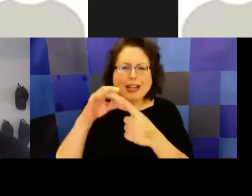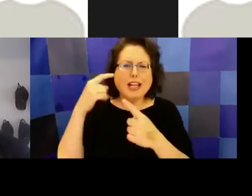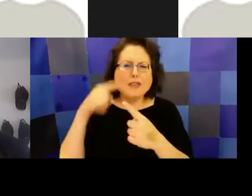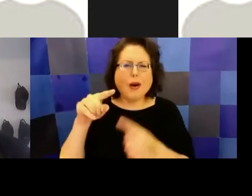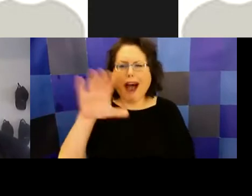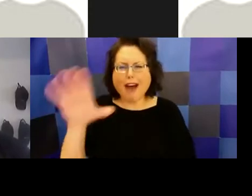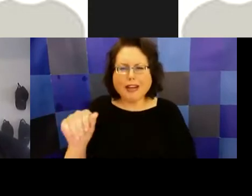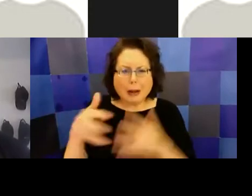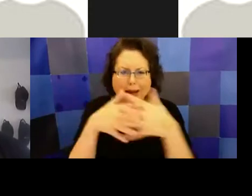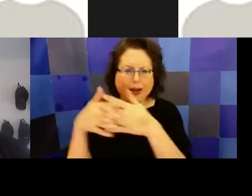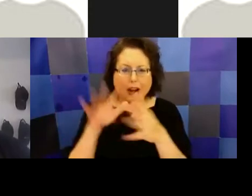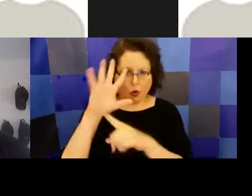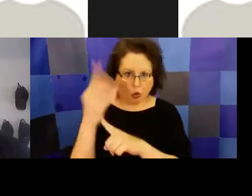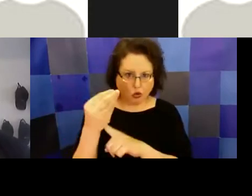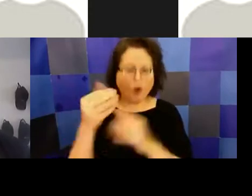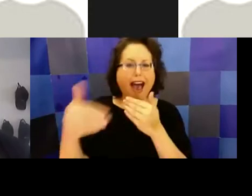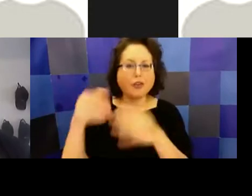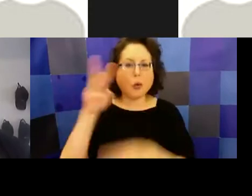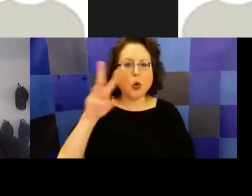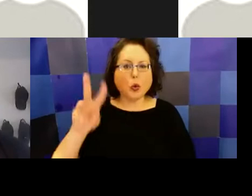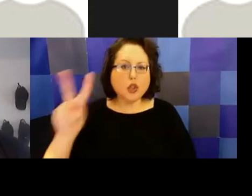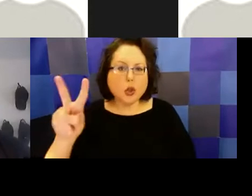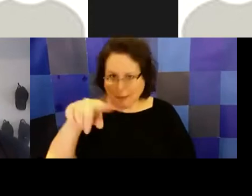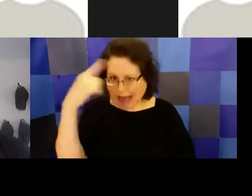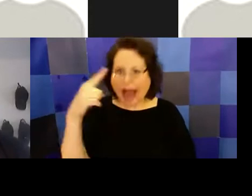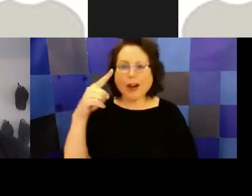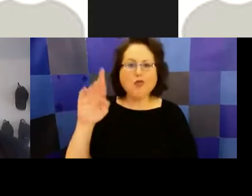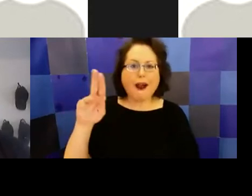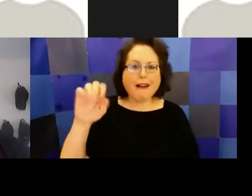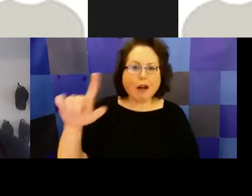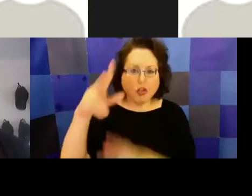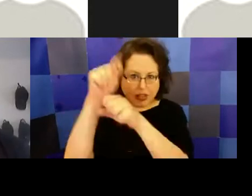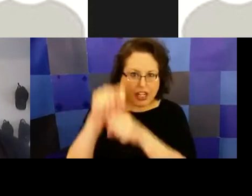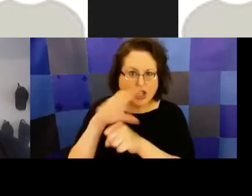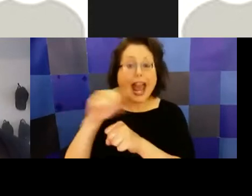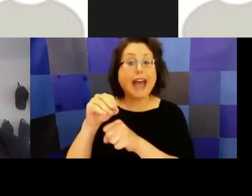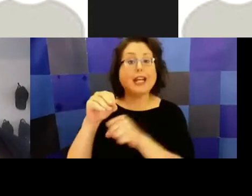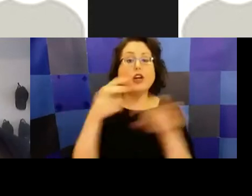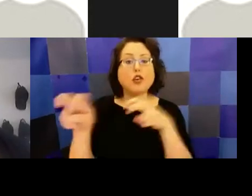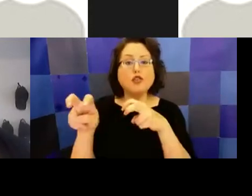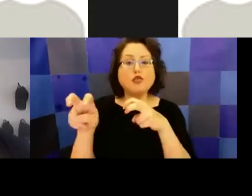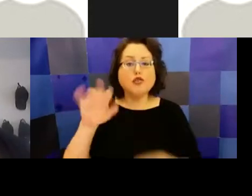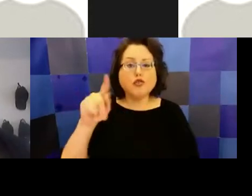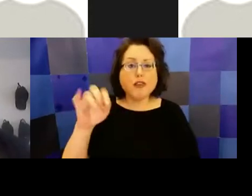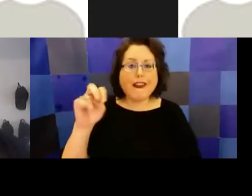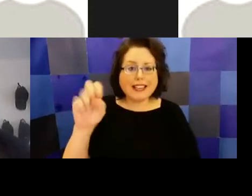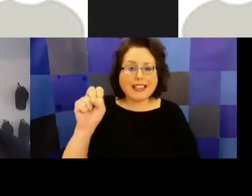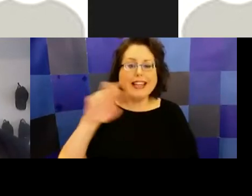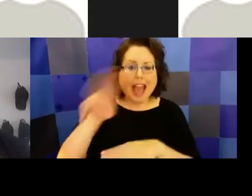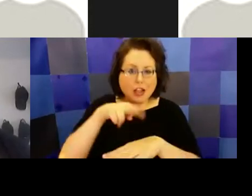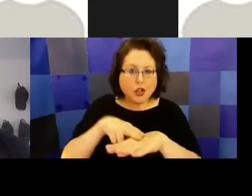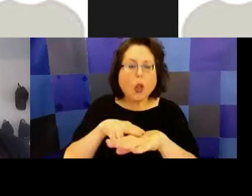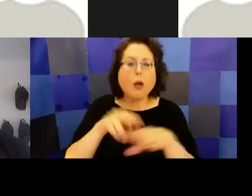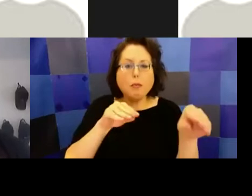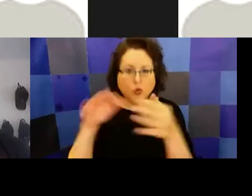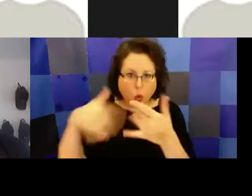political culture after World War II, the Black radical tradition, and transnational social movements. His most recent book, We Are